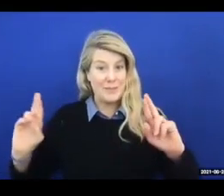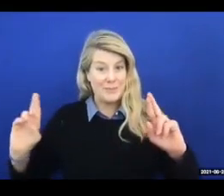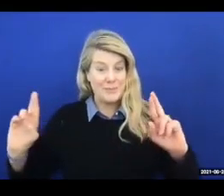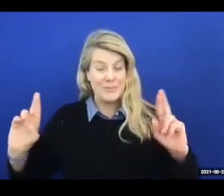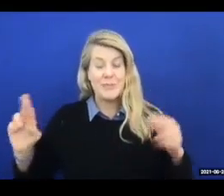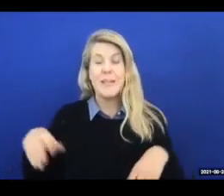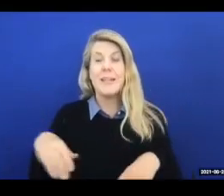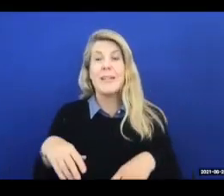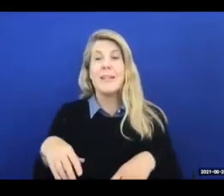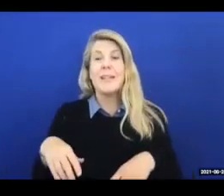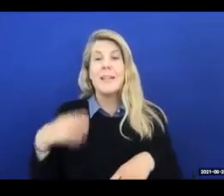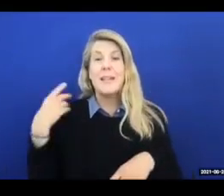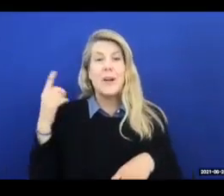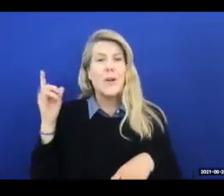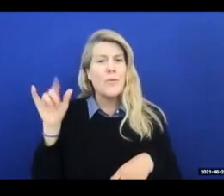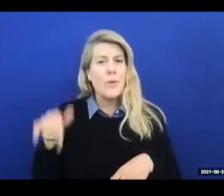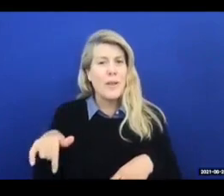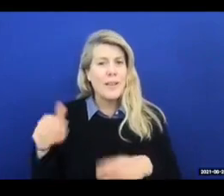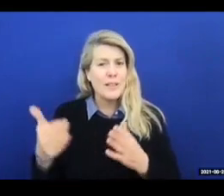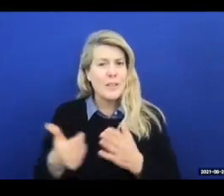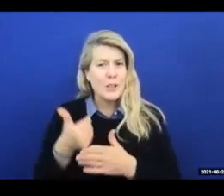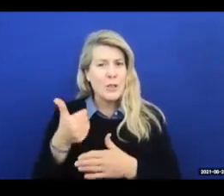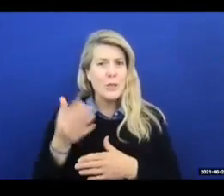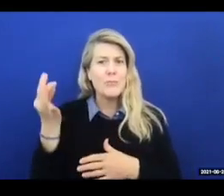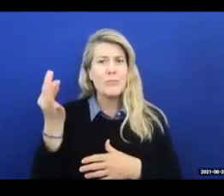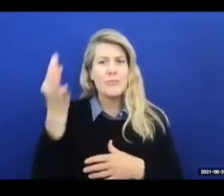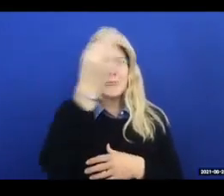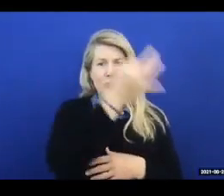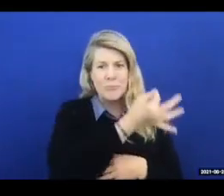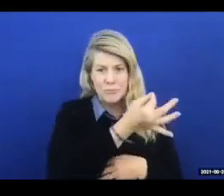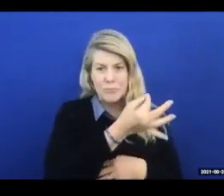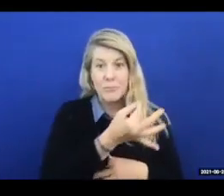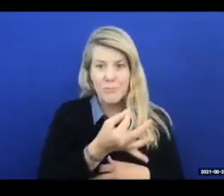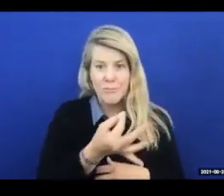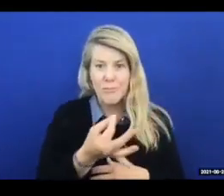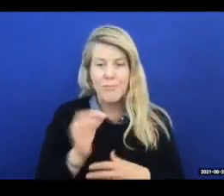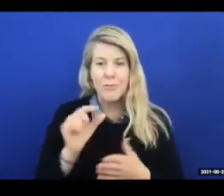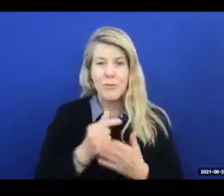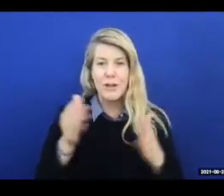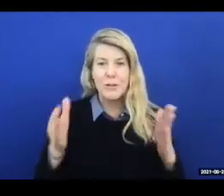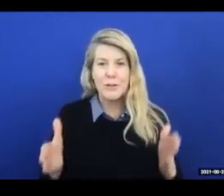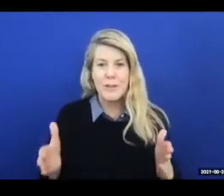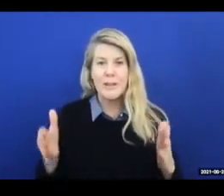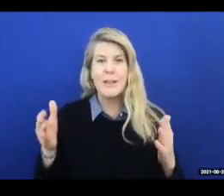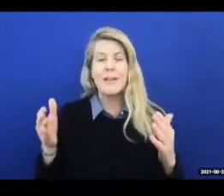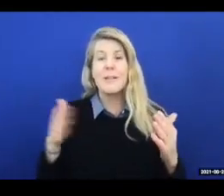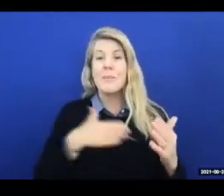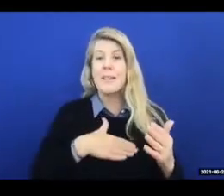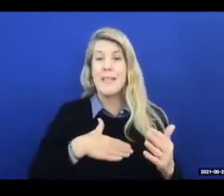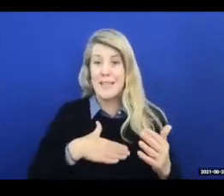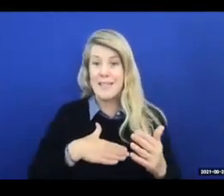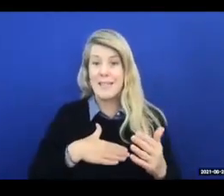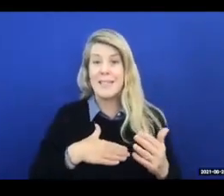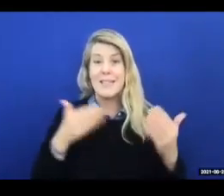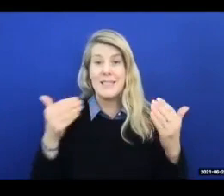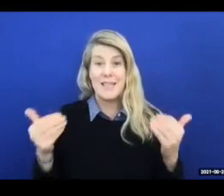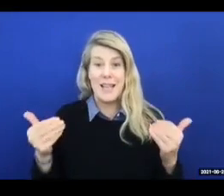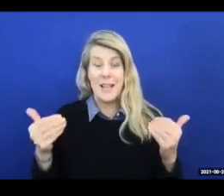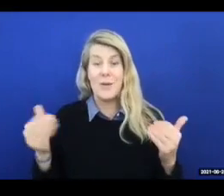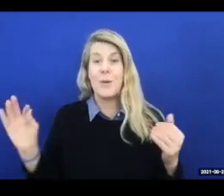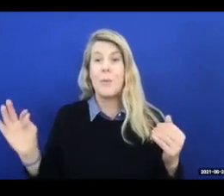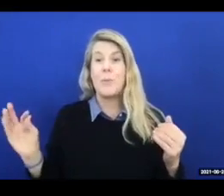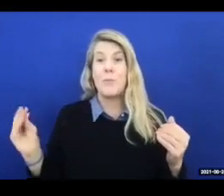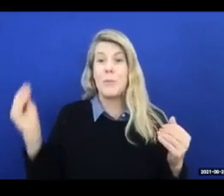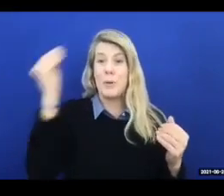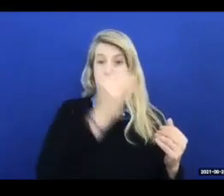In recognition of this new status, I invite all of our graduates to move your tassels to the left